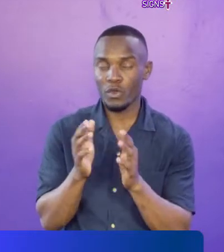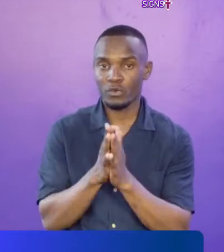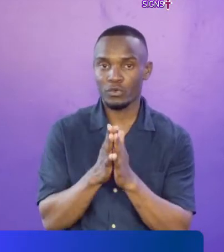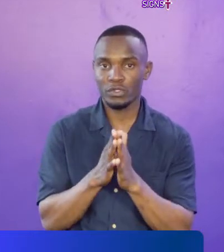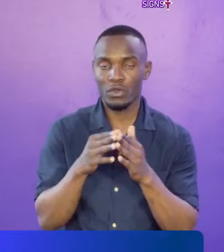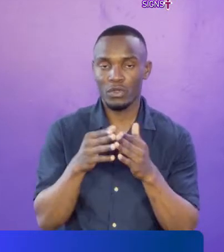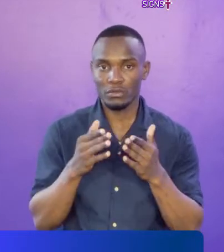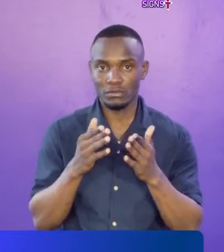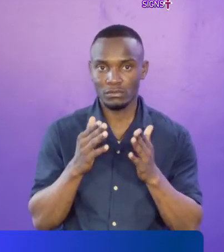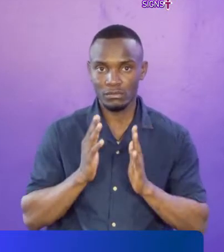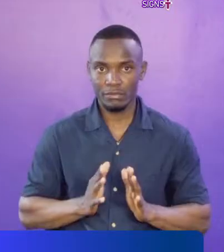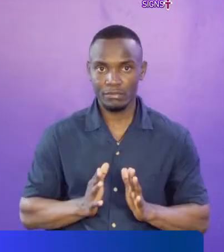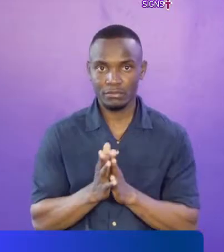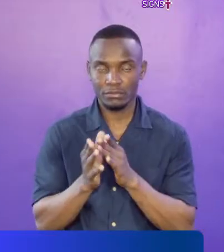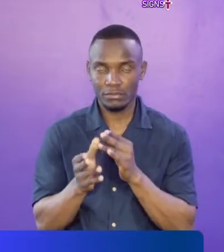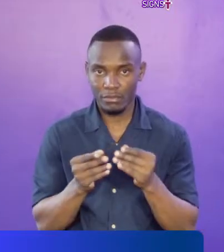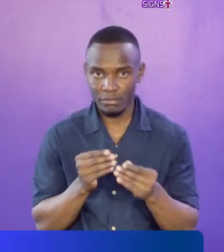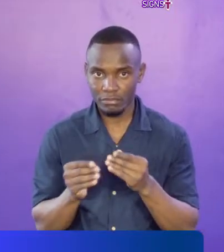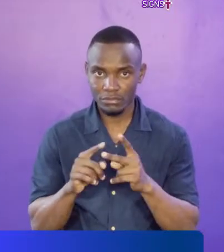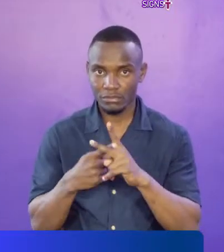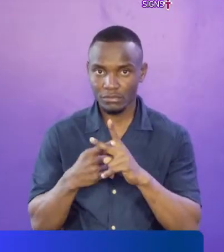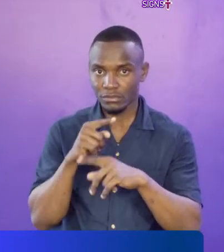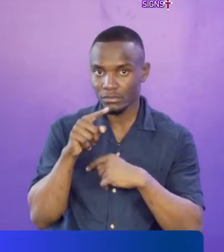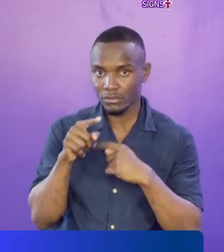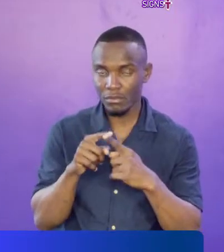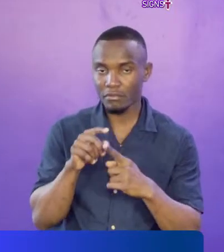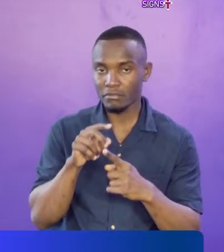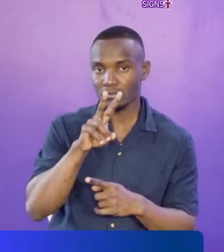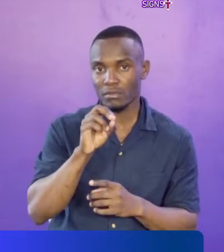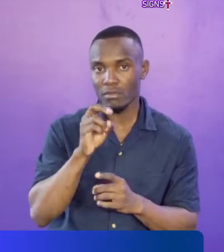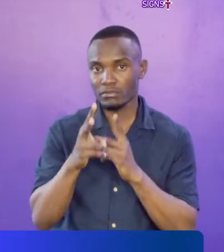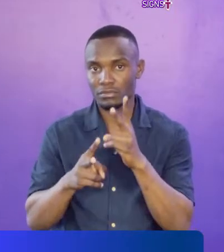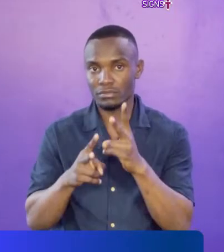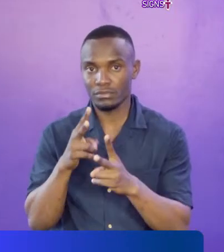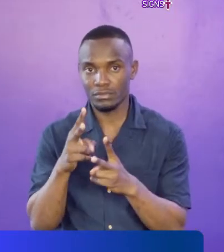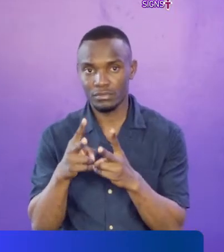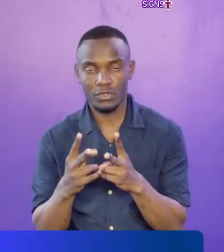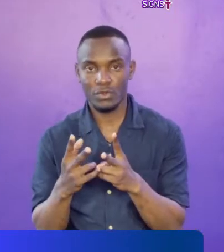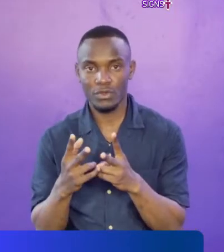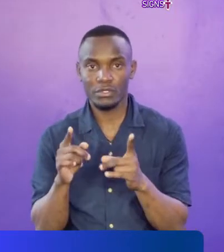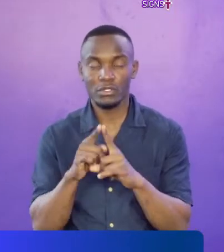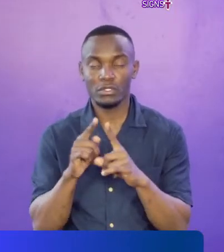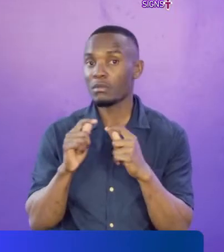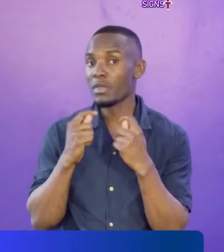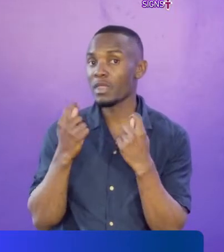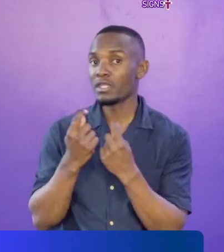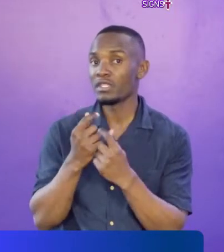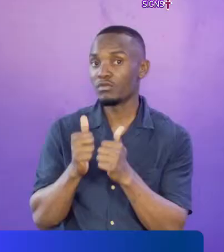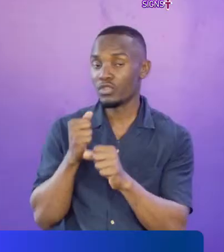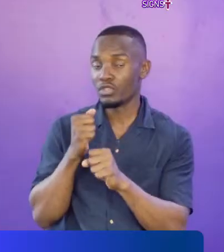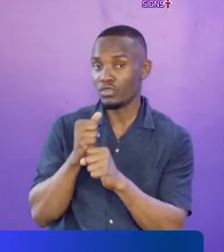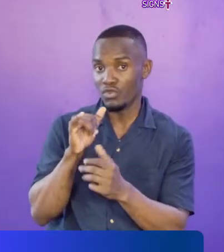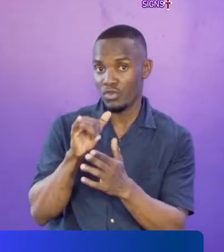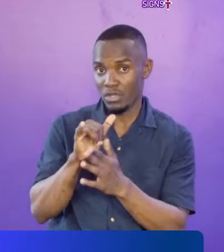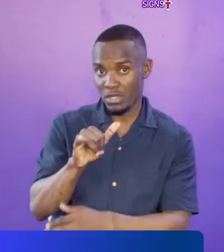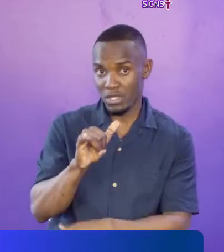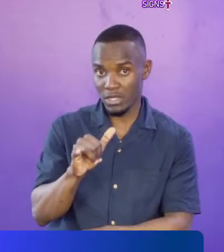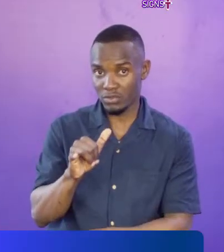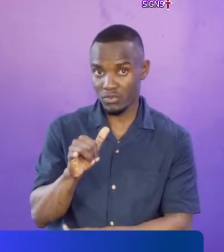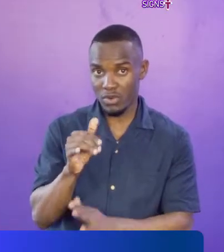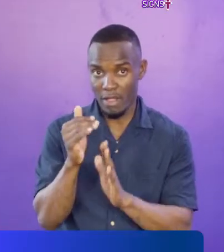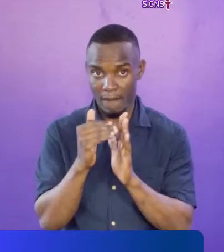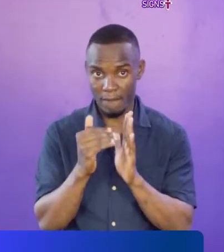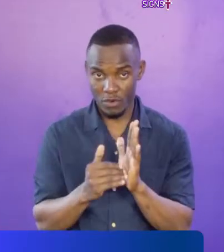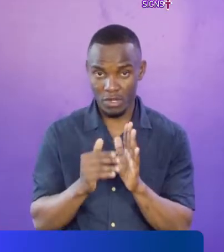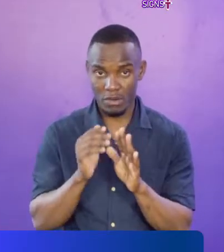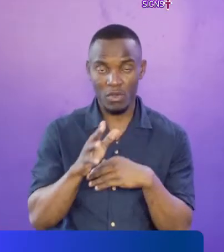disabilities started the year 2022. And the team that runs that particular program are persons with disabilities.